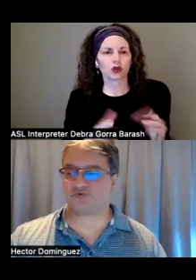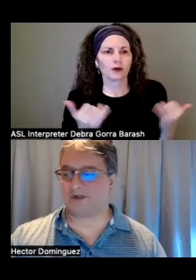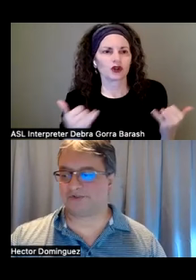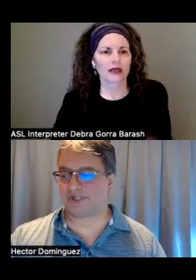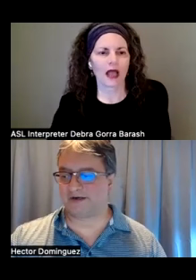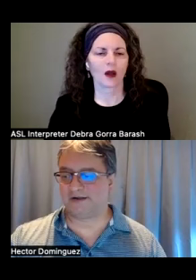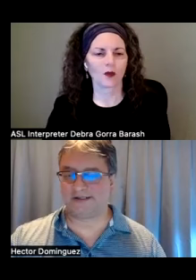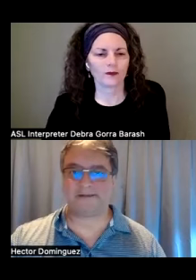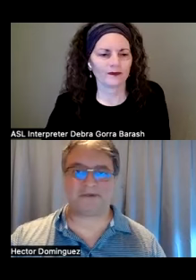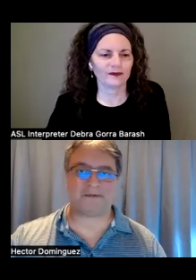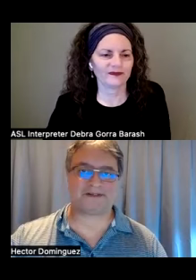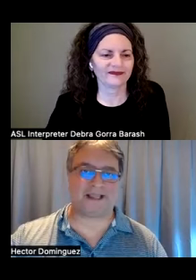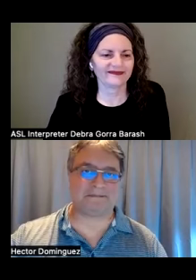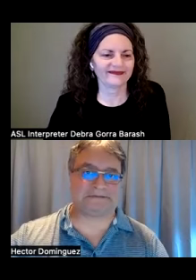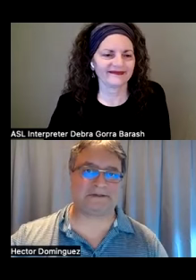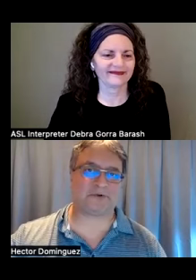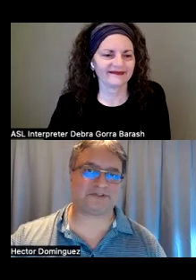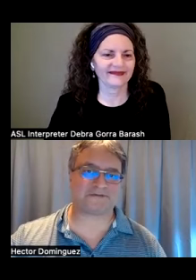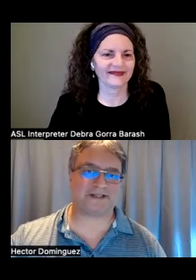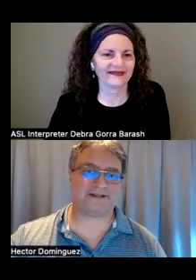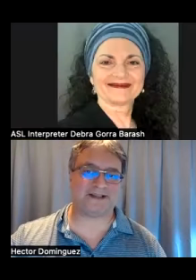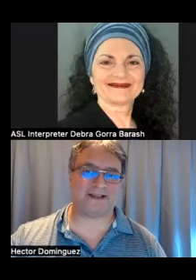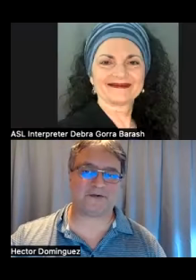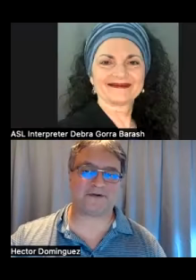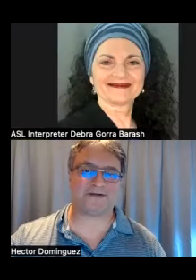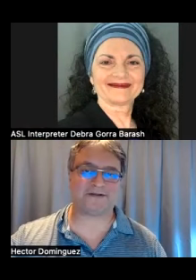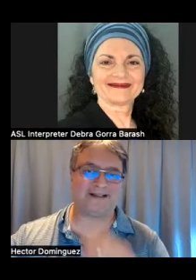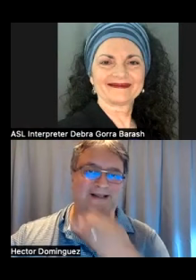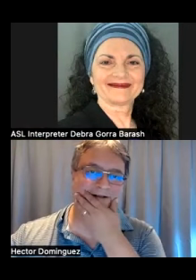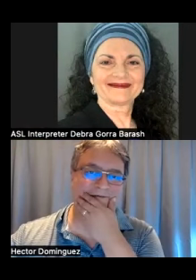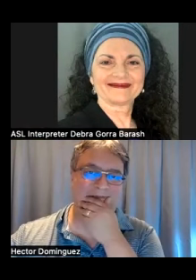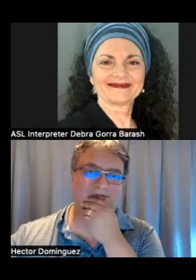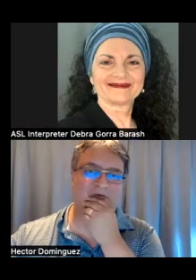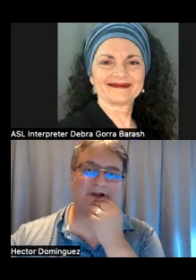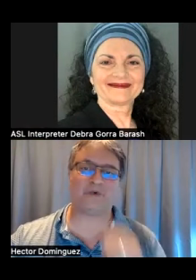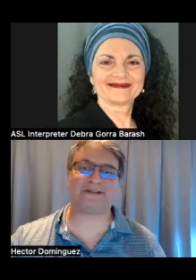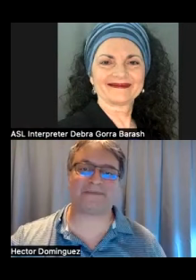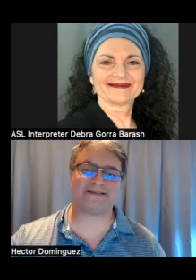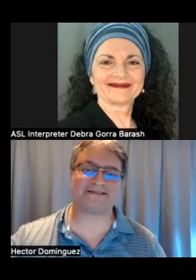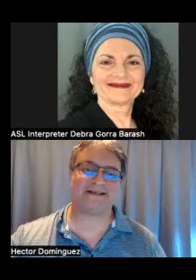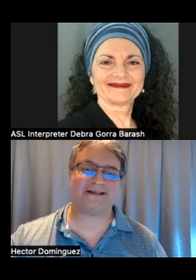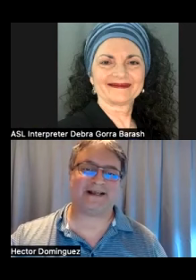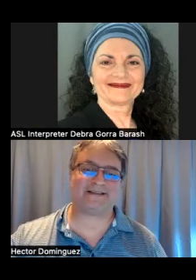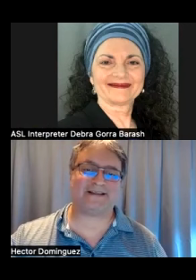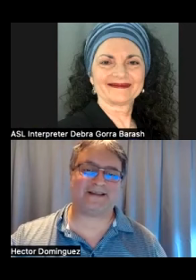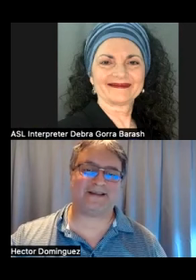Finally, I just want to share, and I'm over time, apologies for that, our fall and winter